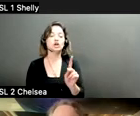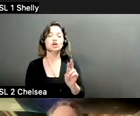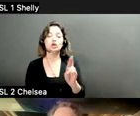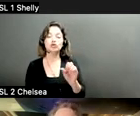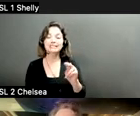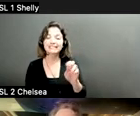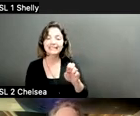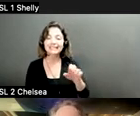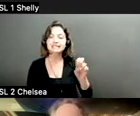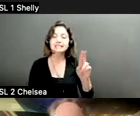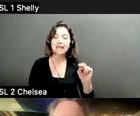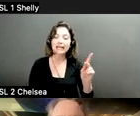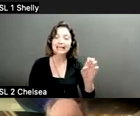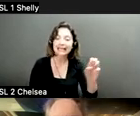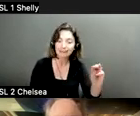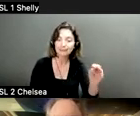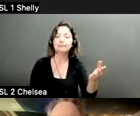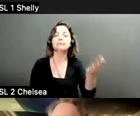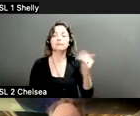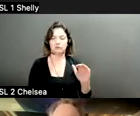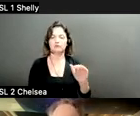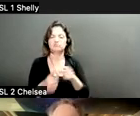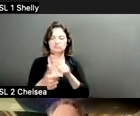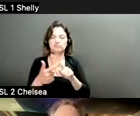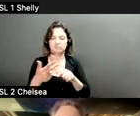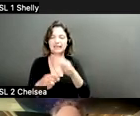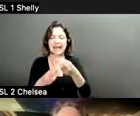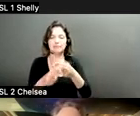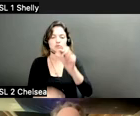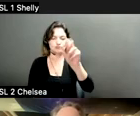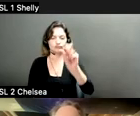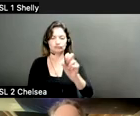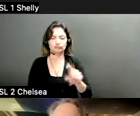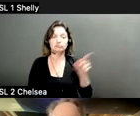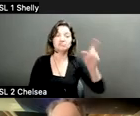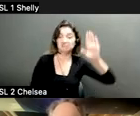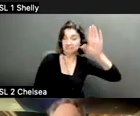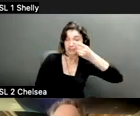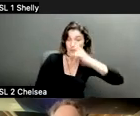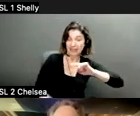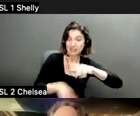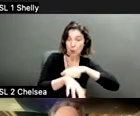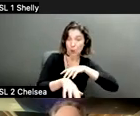Joseph. Could you slow down for those guys? Sure. Yeah. So